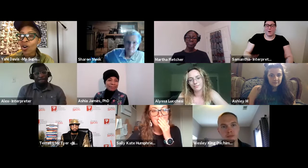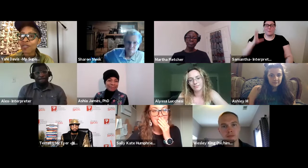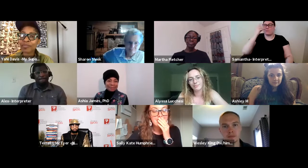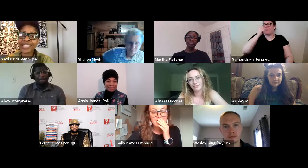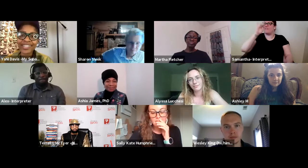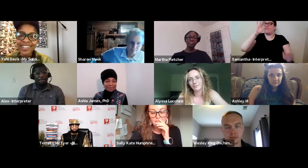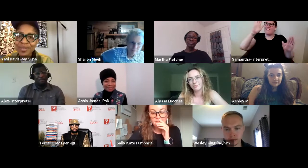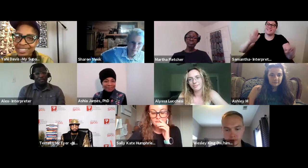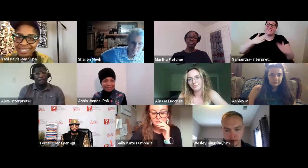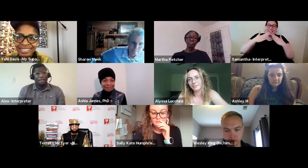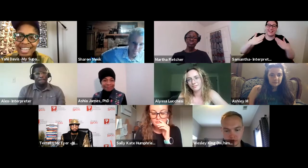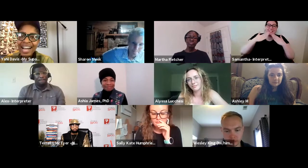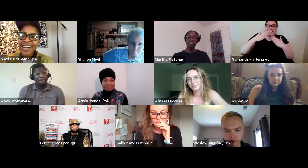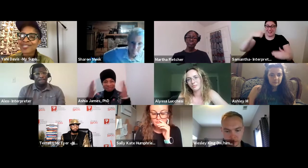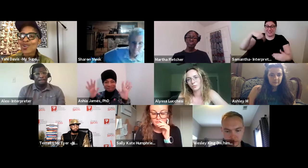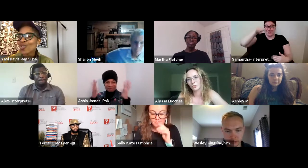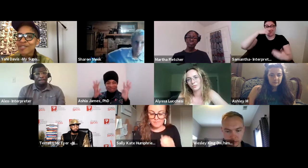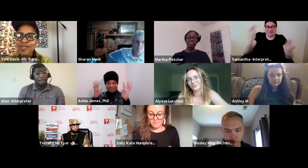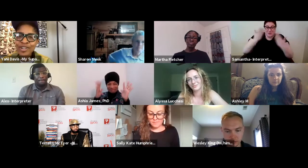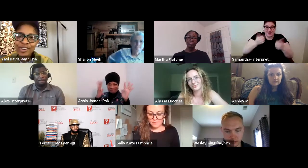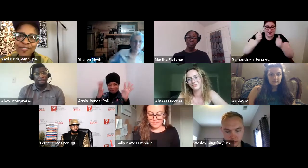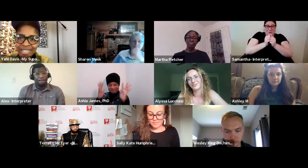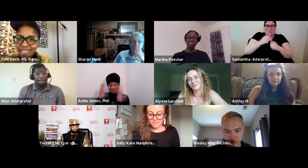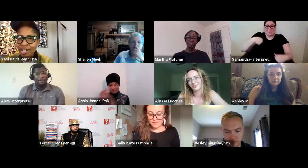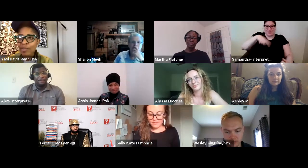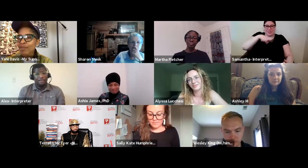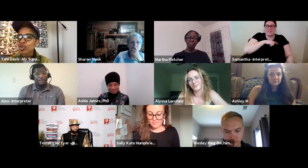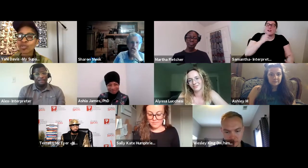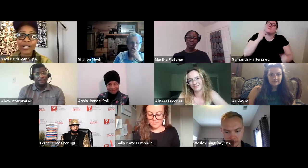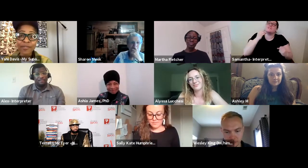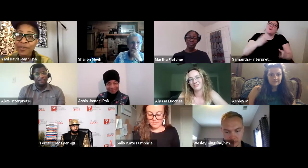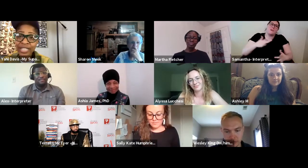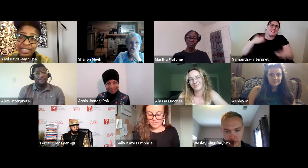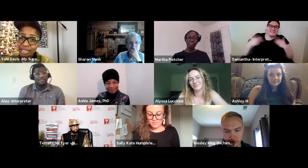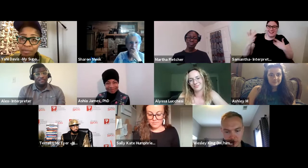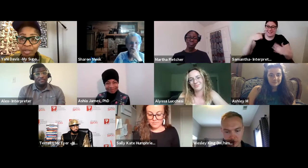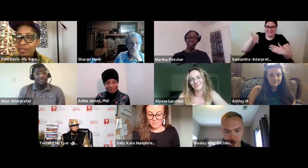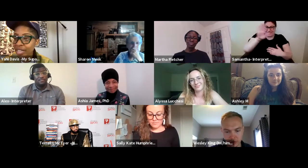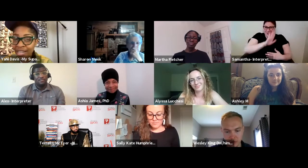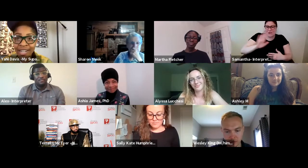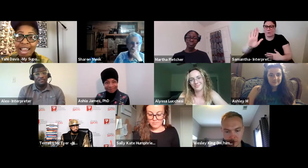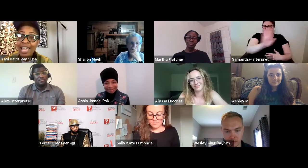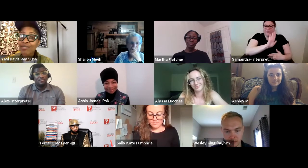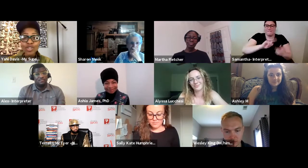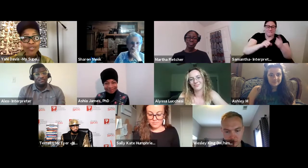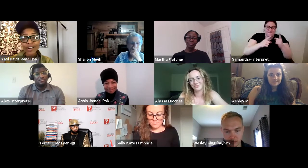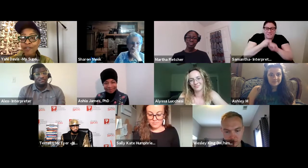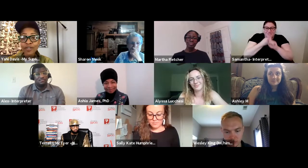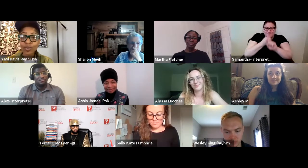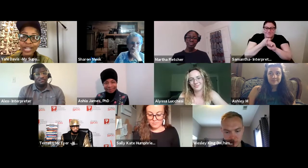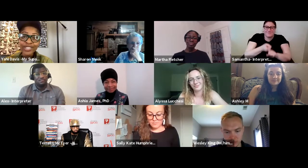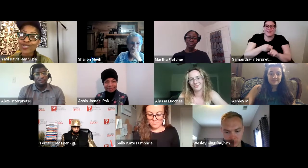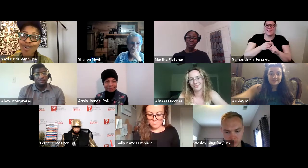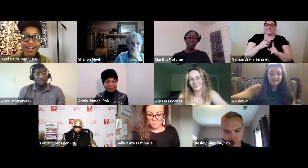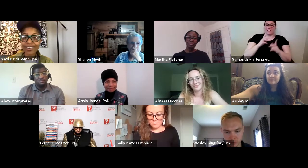much, you all, for being here with us. I'm so grateful for your friendship. I'm so grateful for the example of care. And I'm so grateful